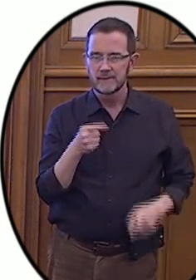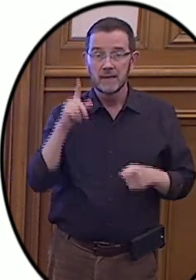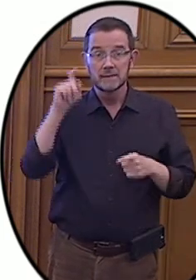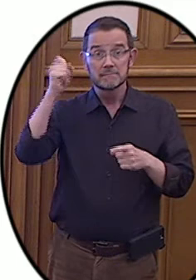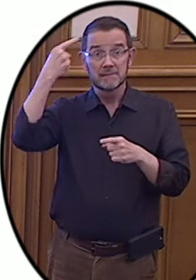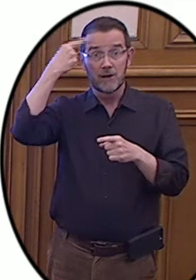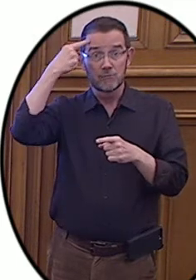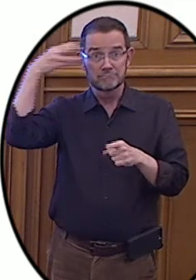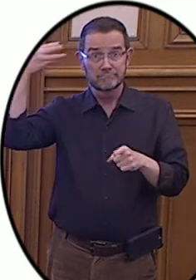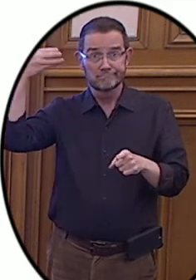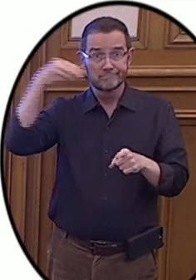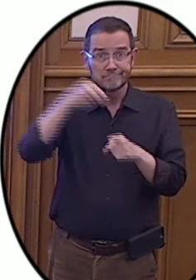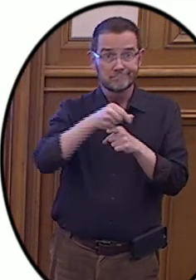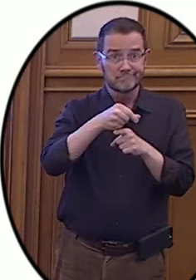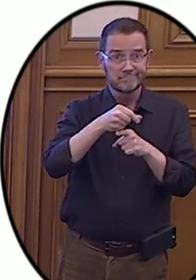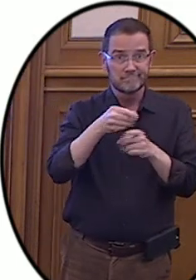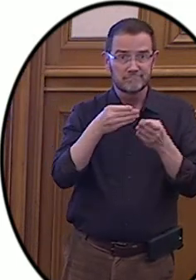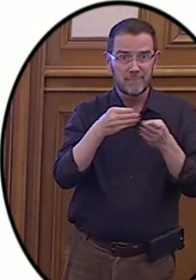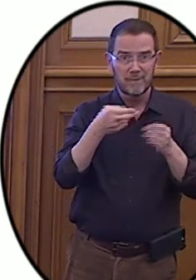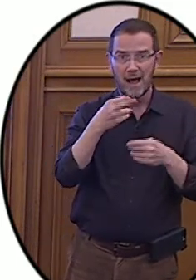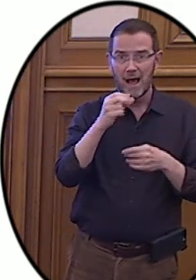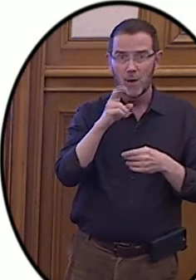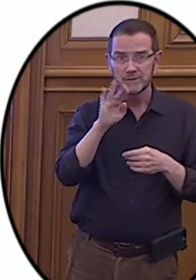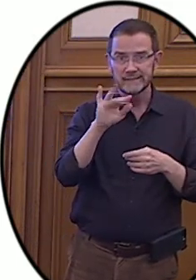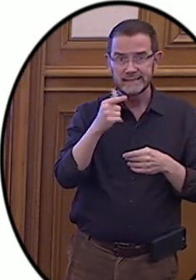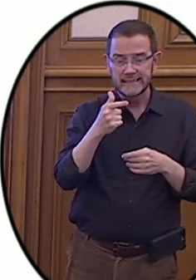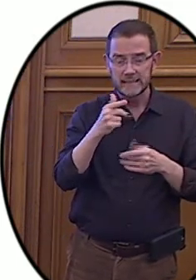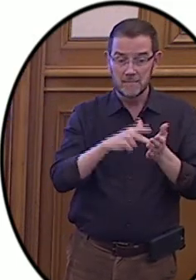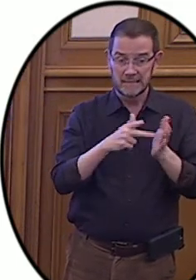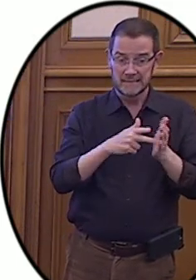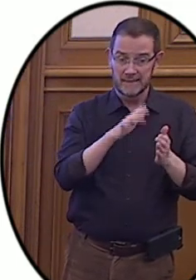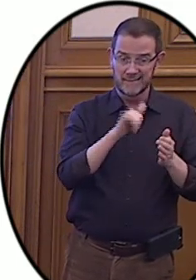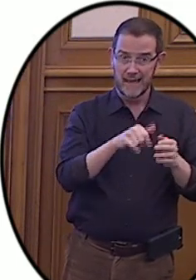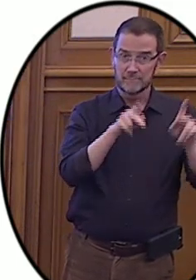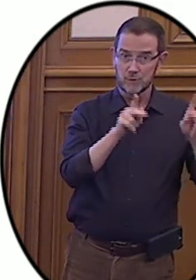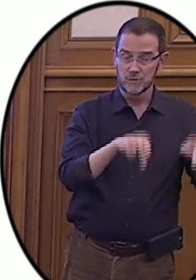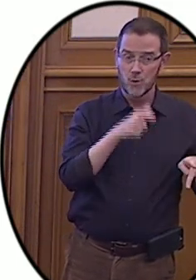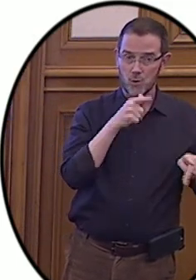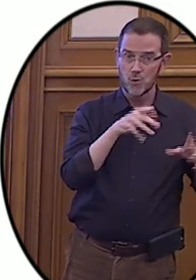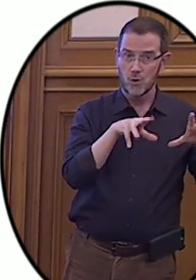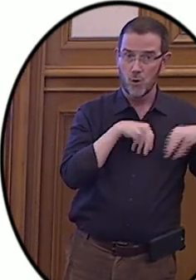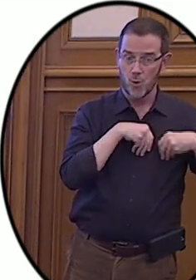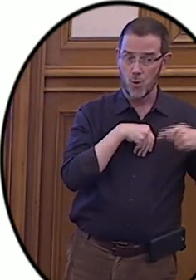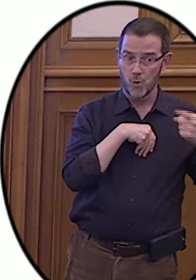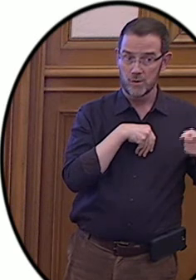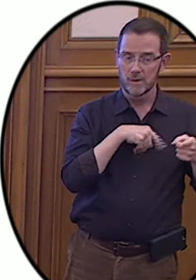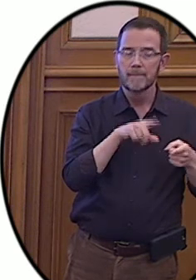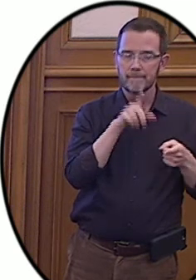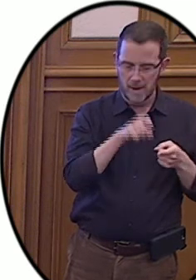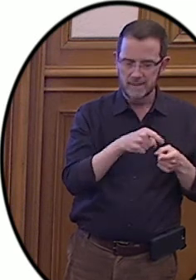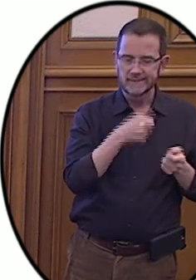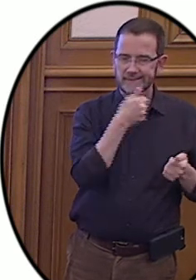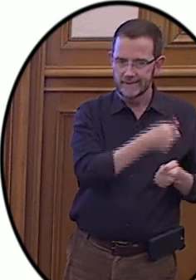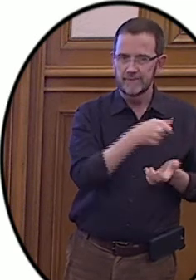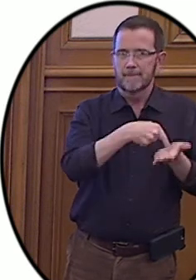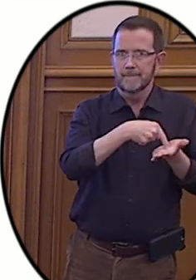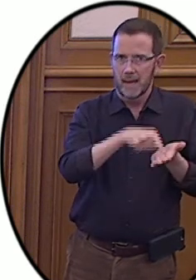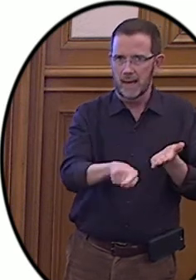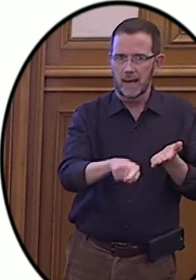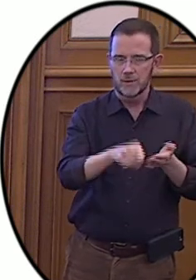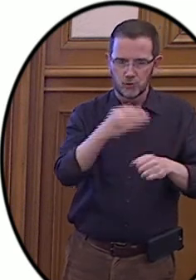funded housing requires the housing provider to pay or absorb the costs of the